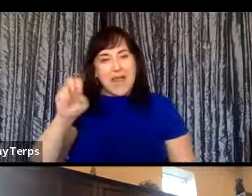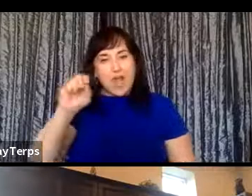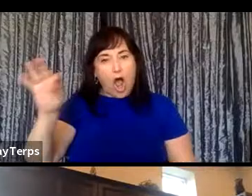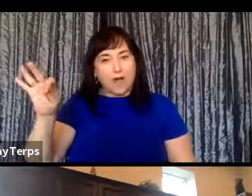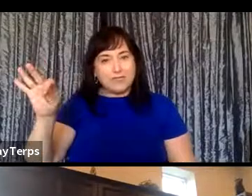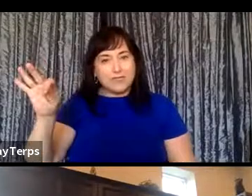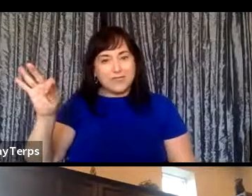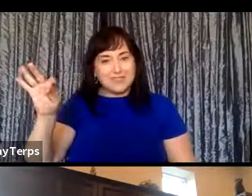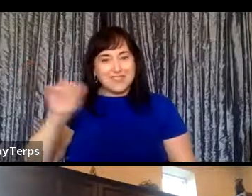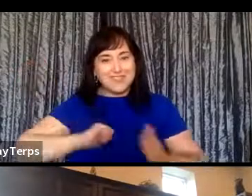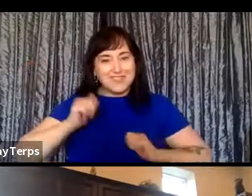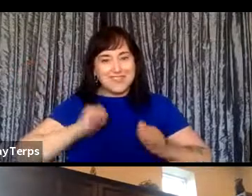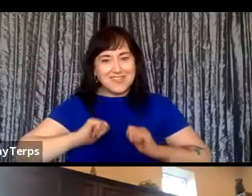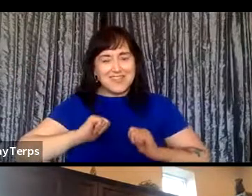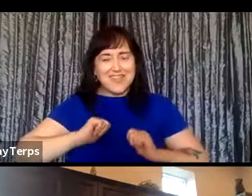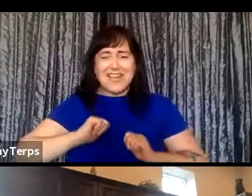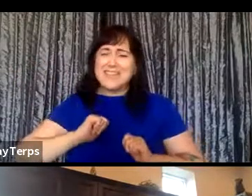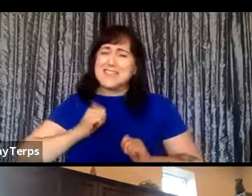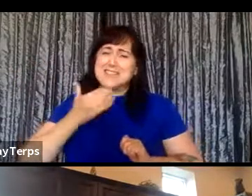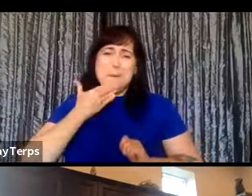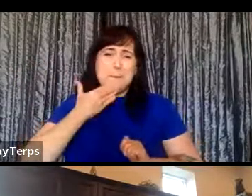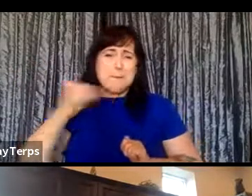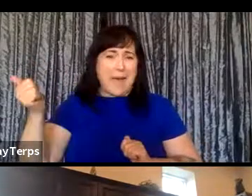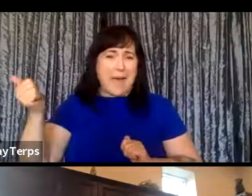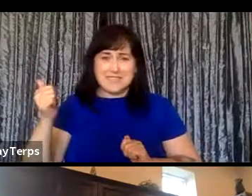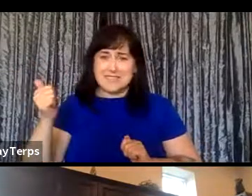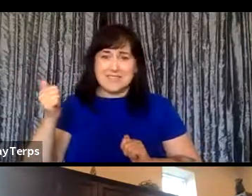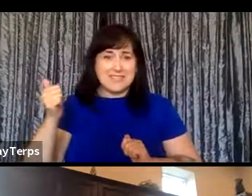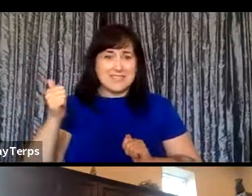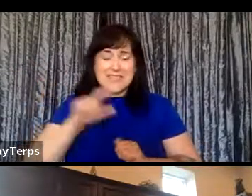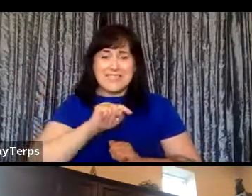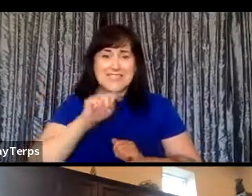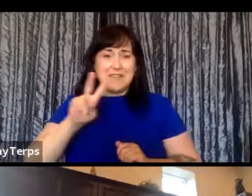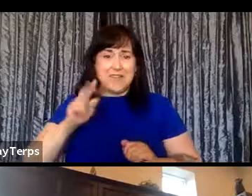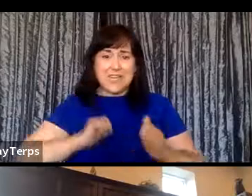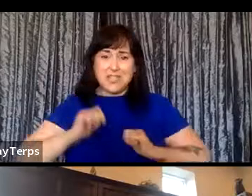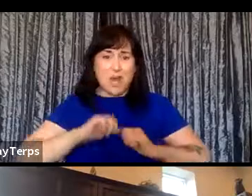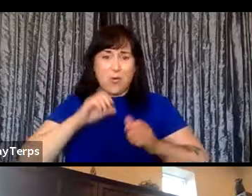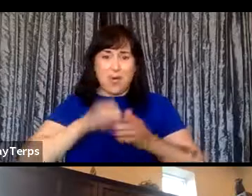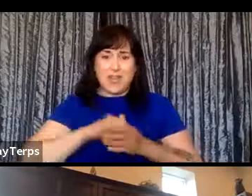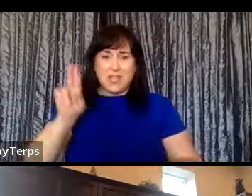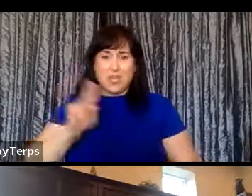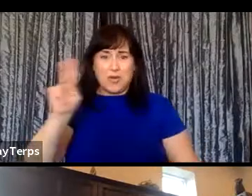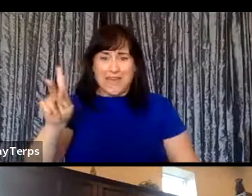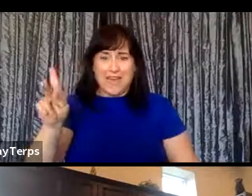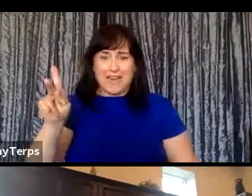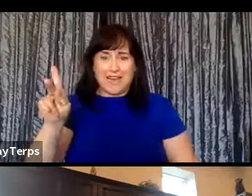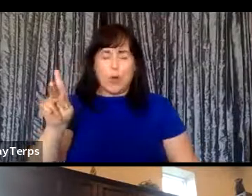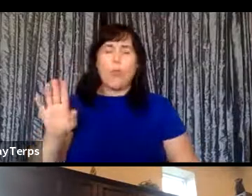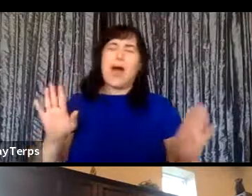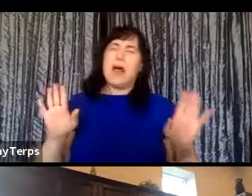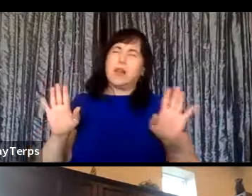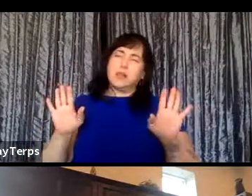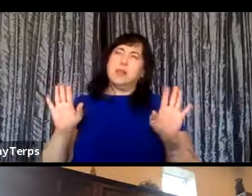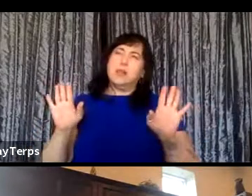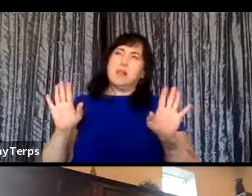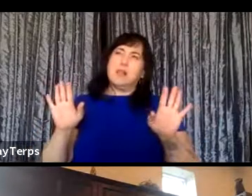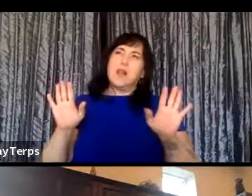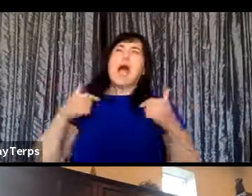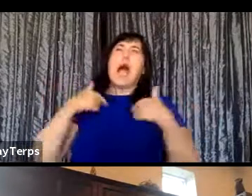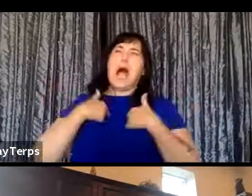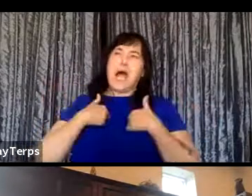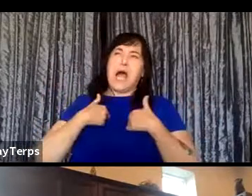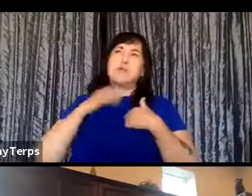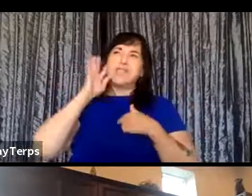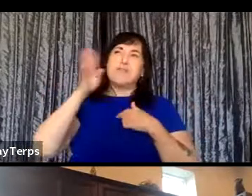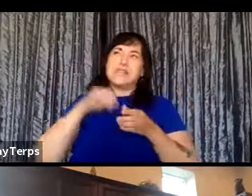Off. Literally, it's the best thing we ever invented in the UK. Well, I guess technically I was invented in the UK, but that's a whole other issue, which my parents will get into.